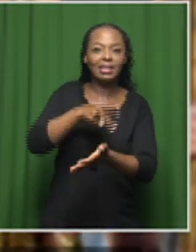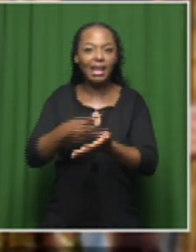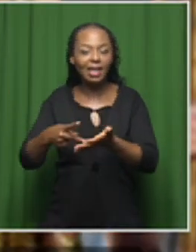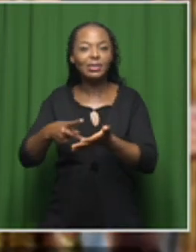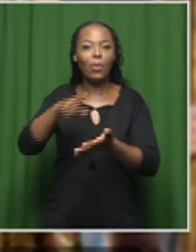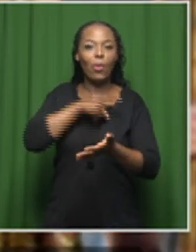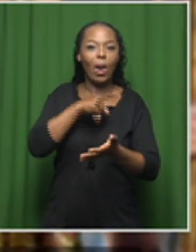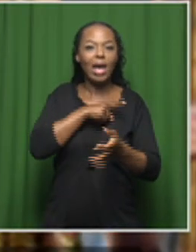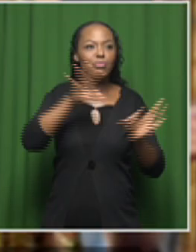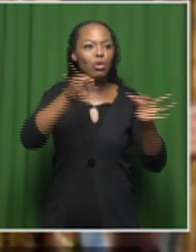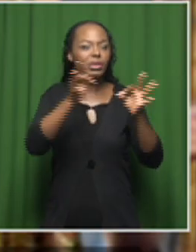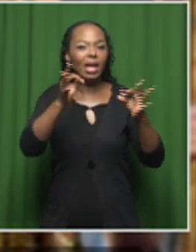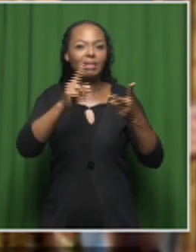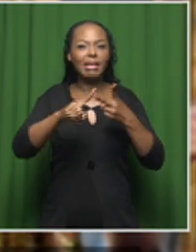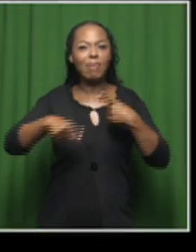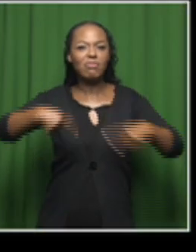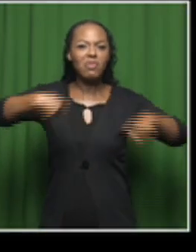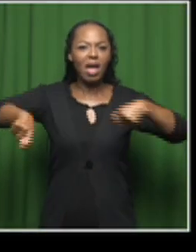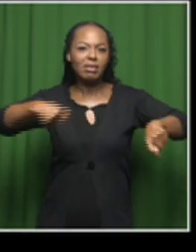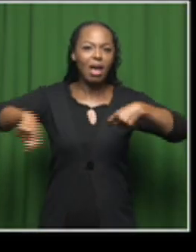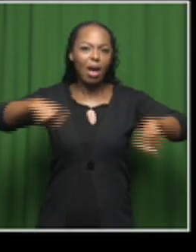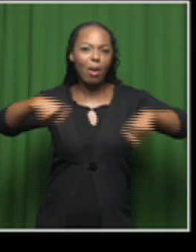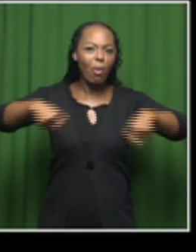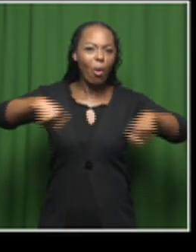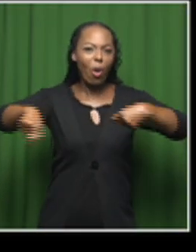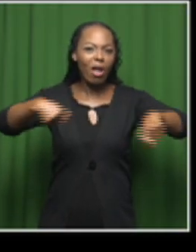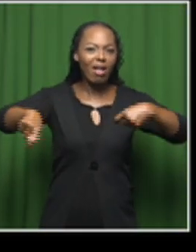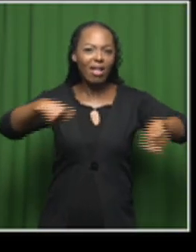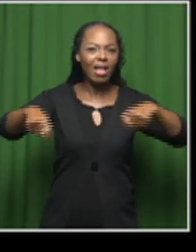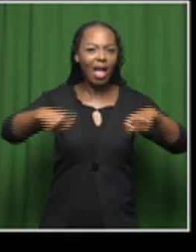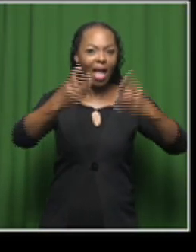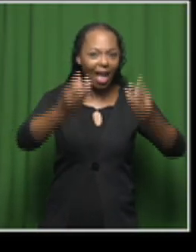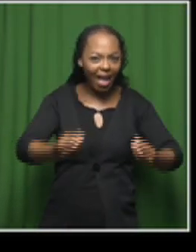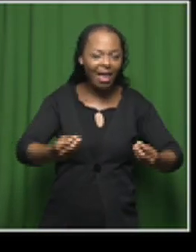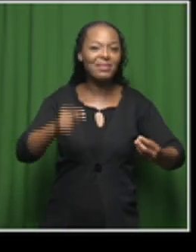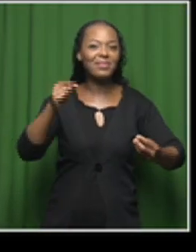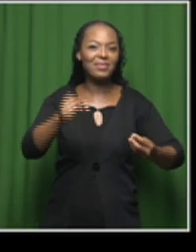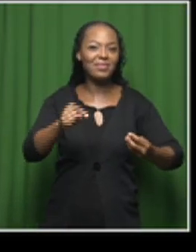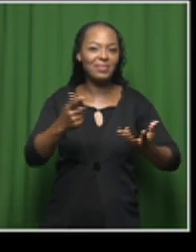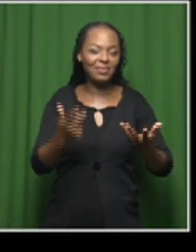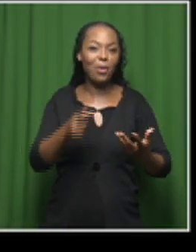just energetic. It's got that real rhythmic beat of the march and